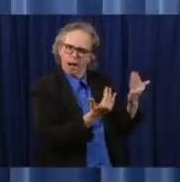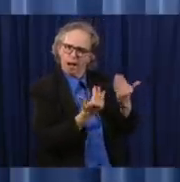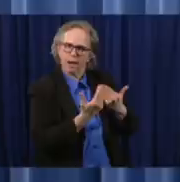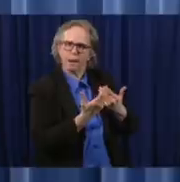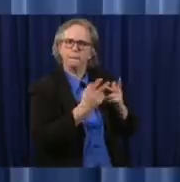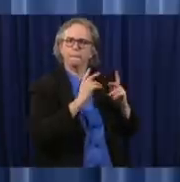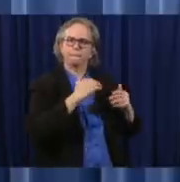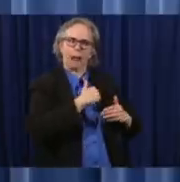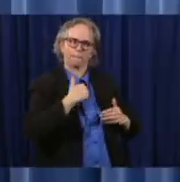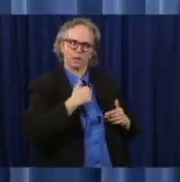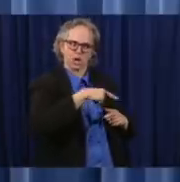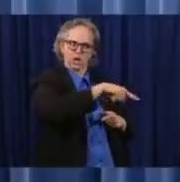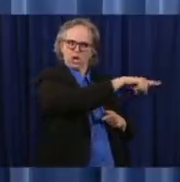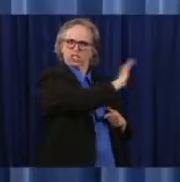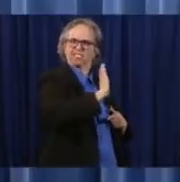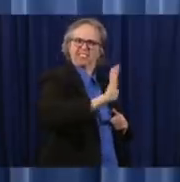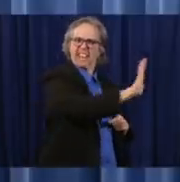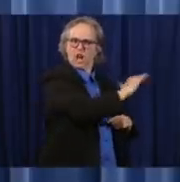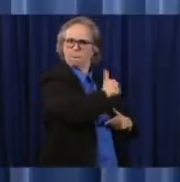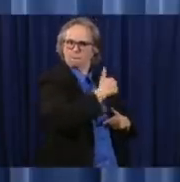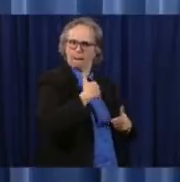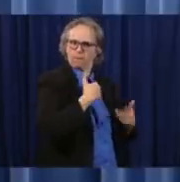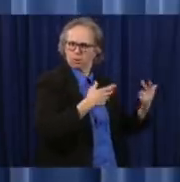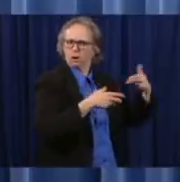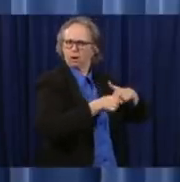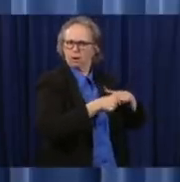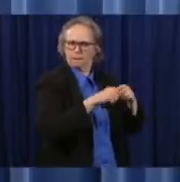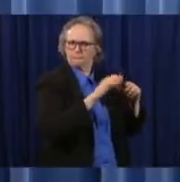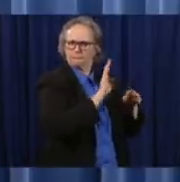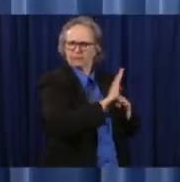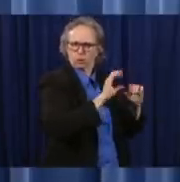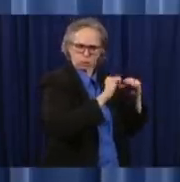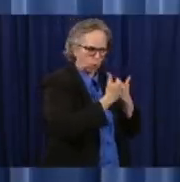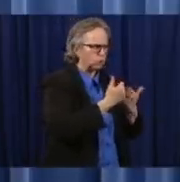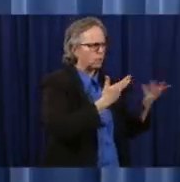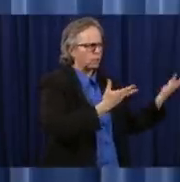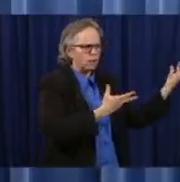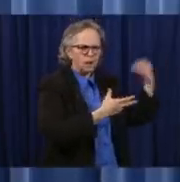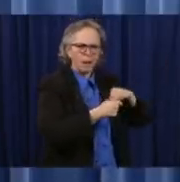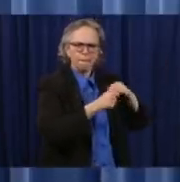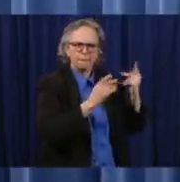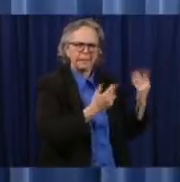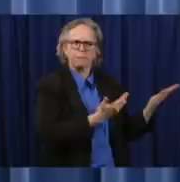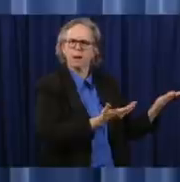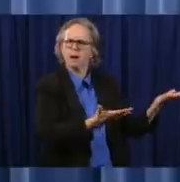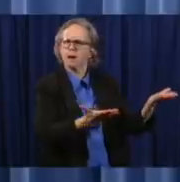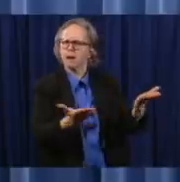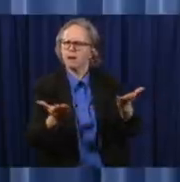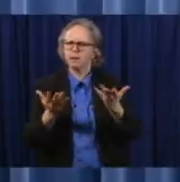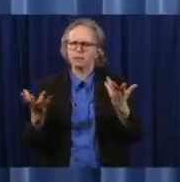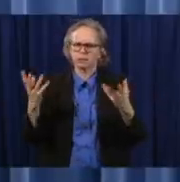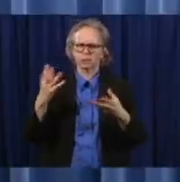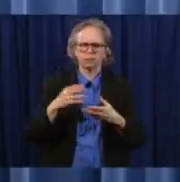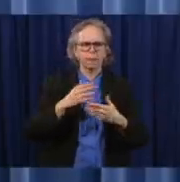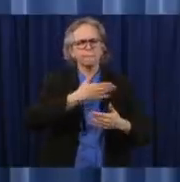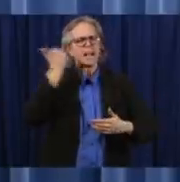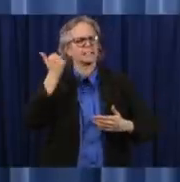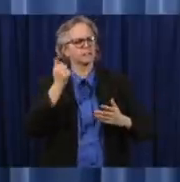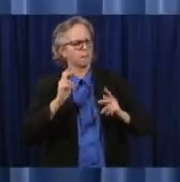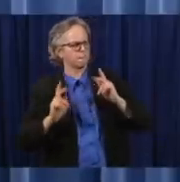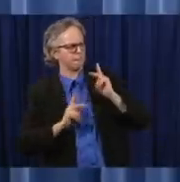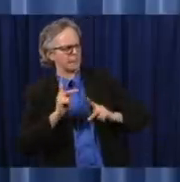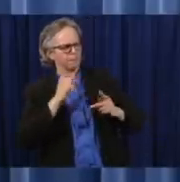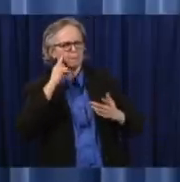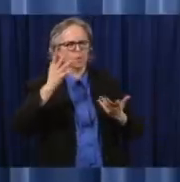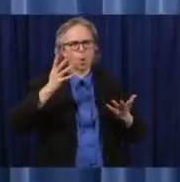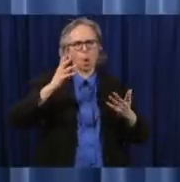legislature, they're going to reach out to their members and ask their members to identify people in their districts